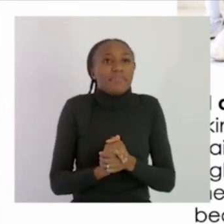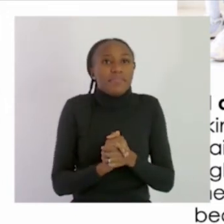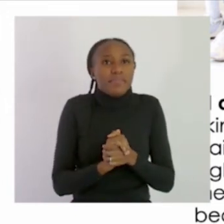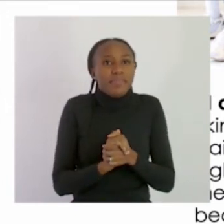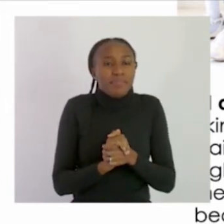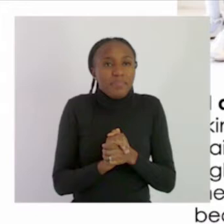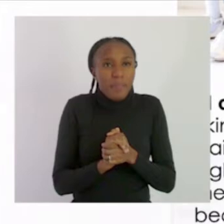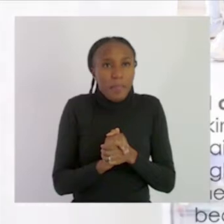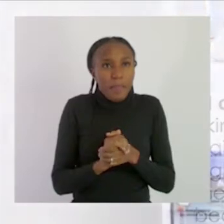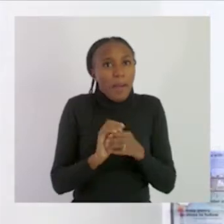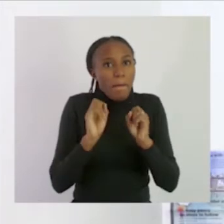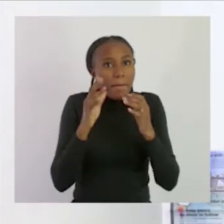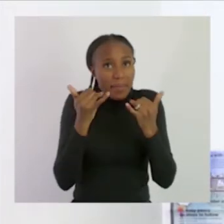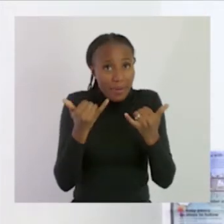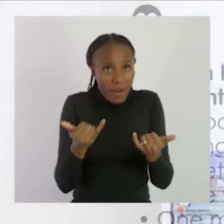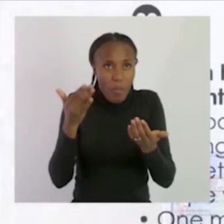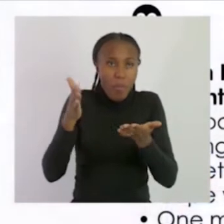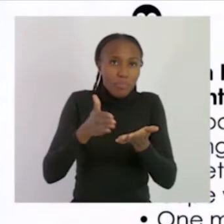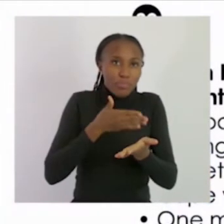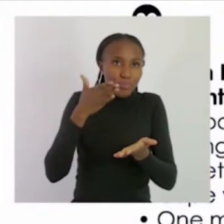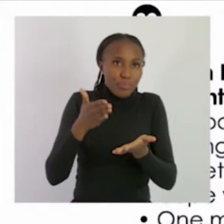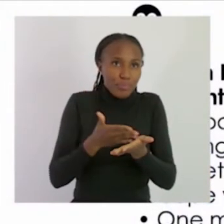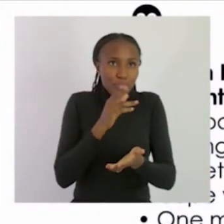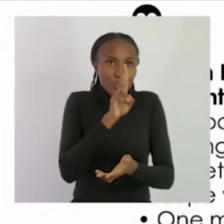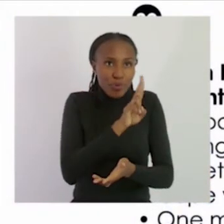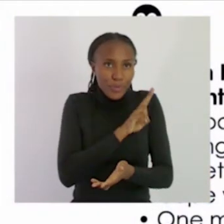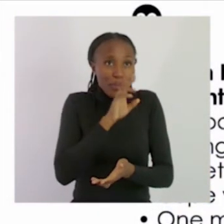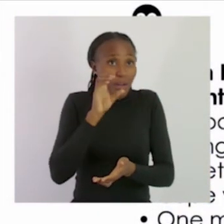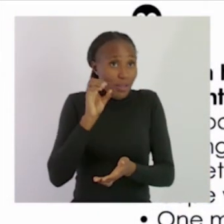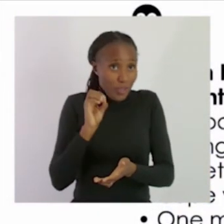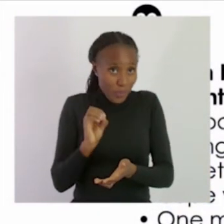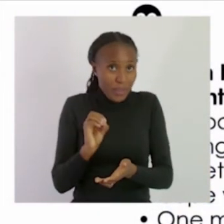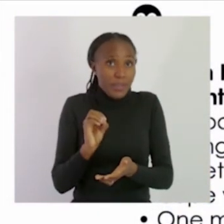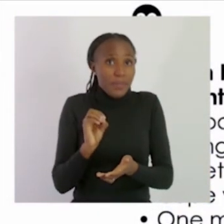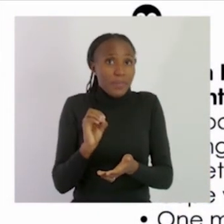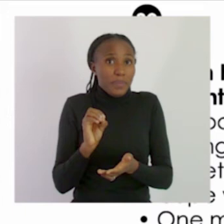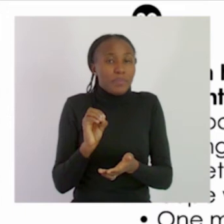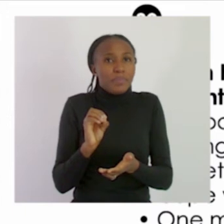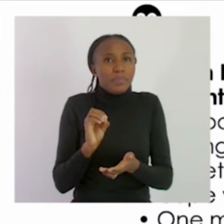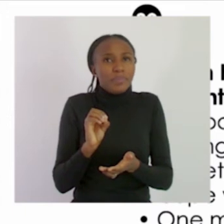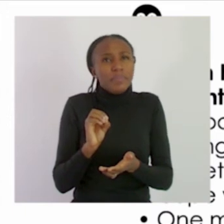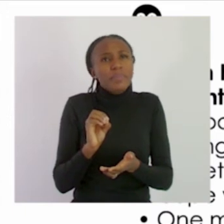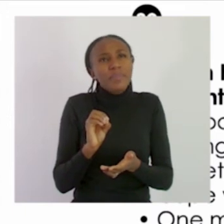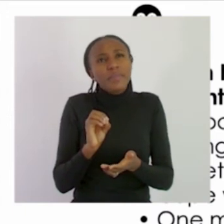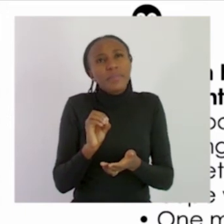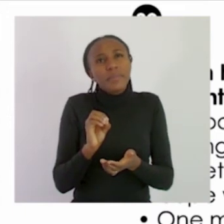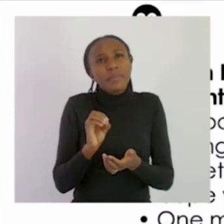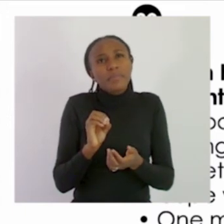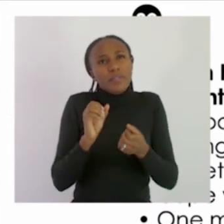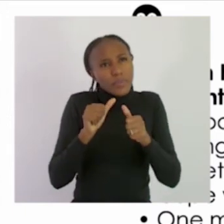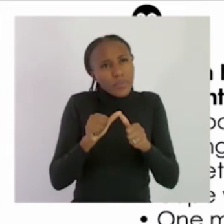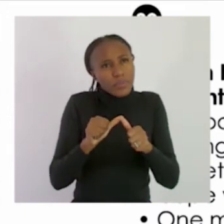Bear with me, we are moving to page 20. On page 20, we are stepping a little bit